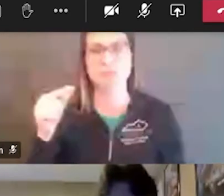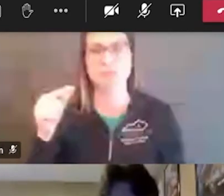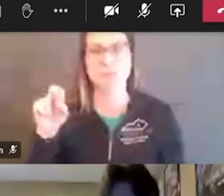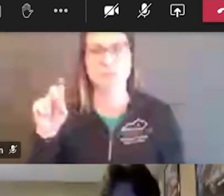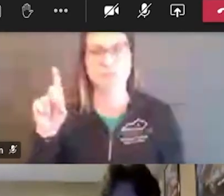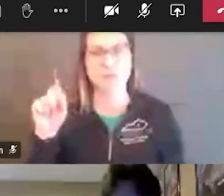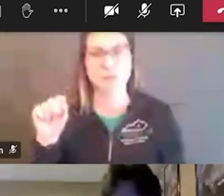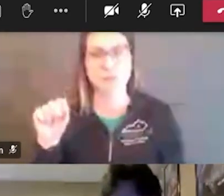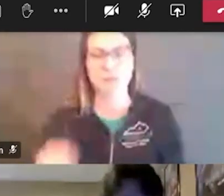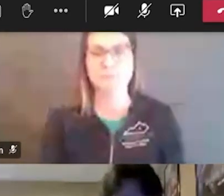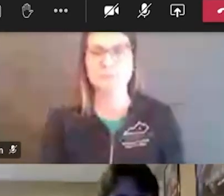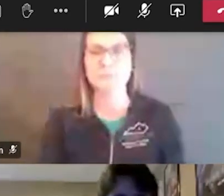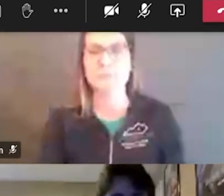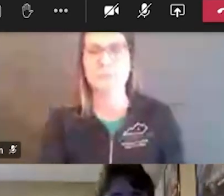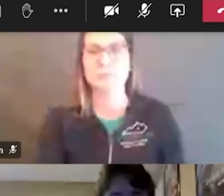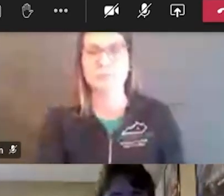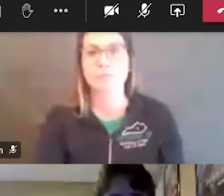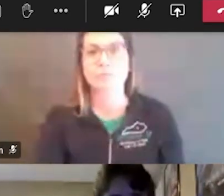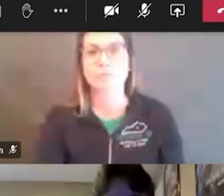one second.